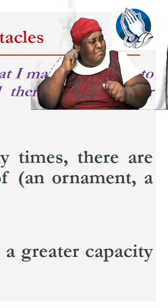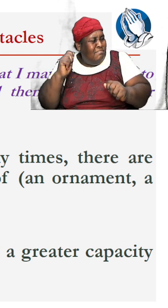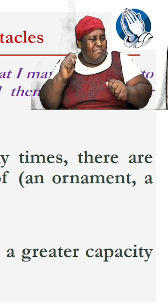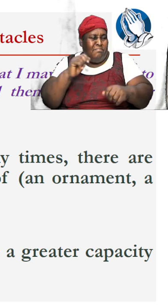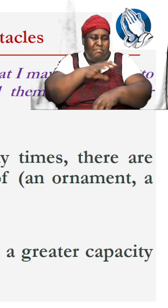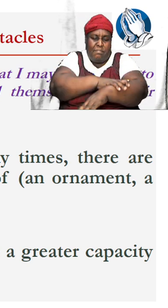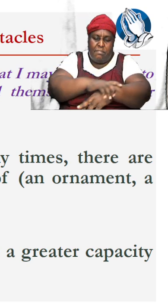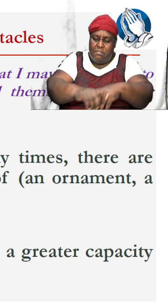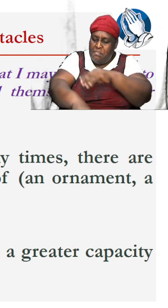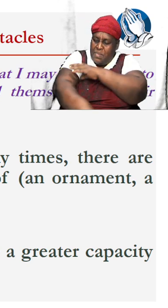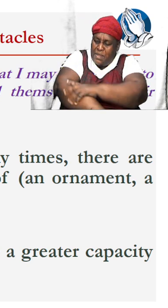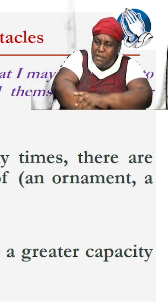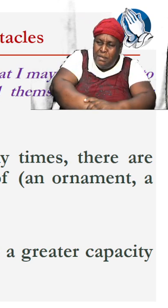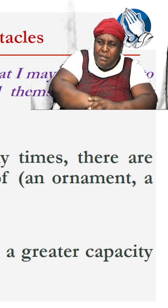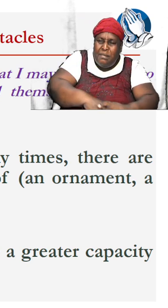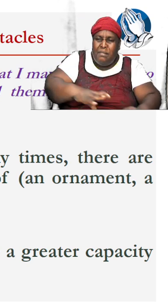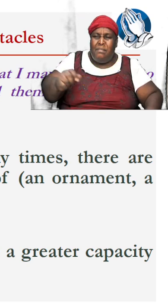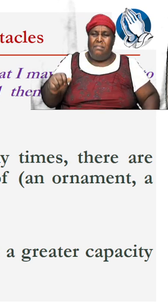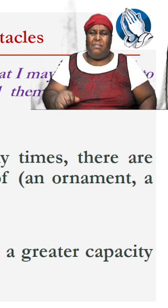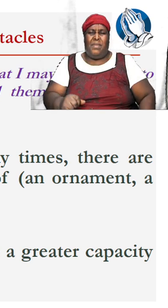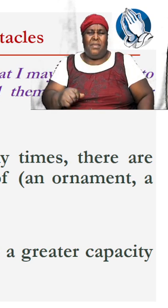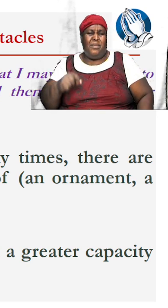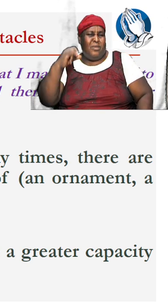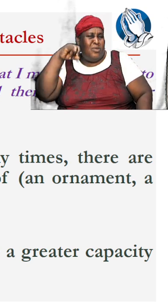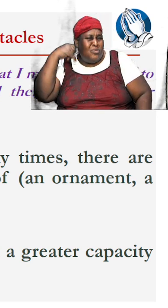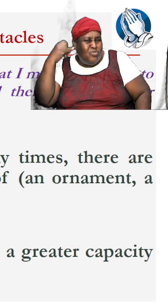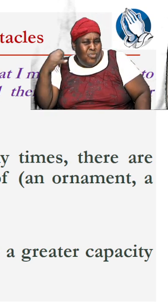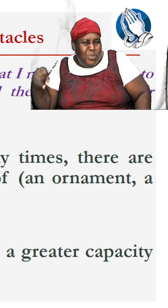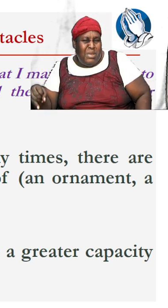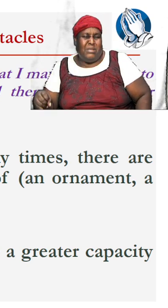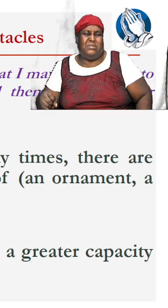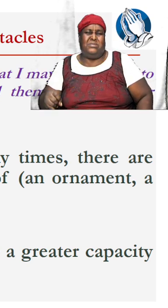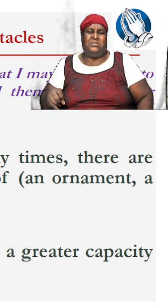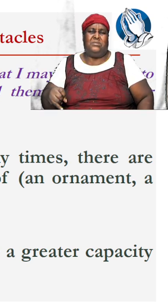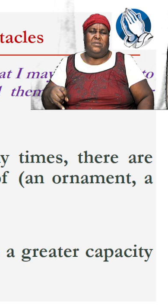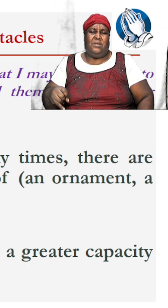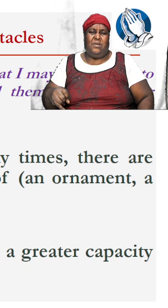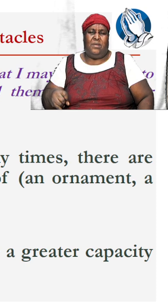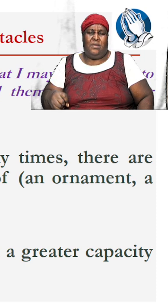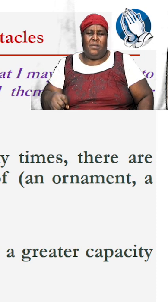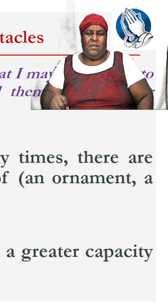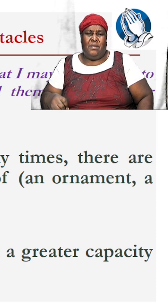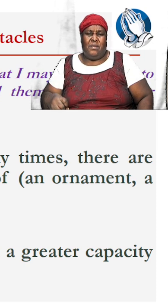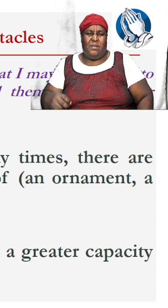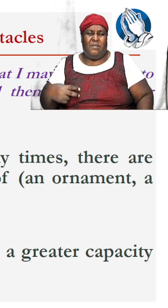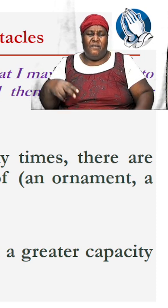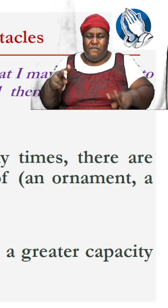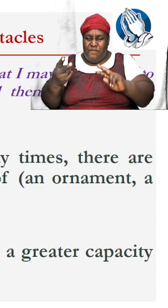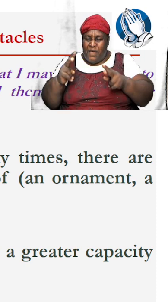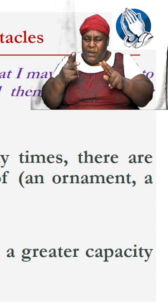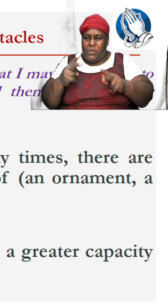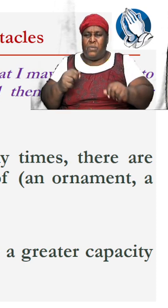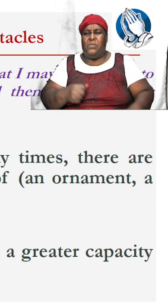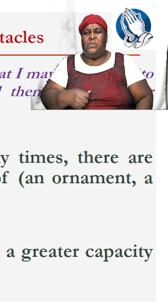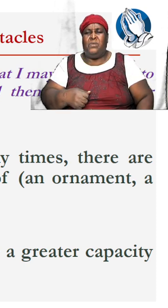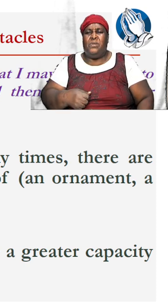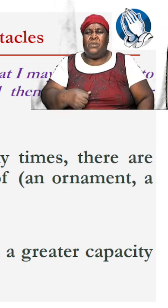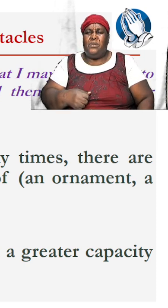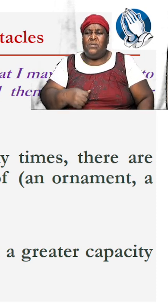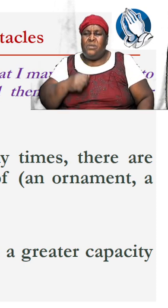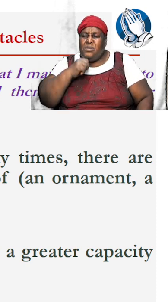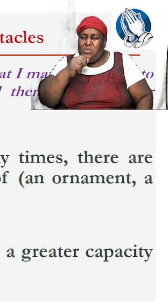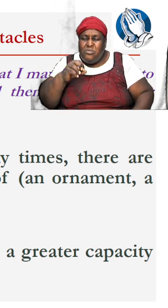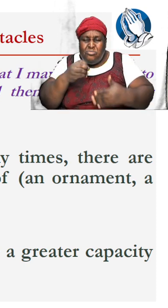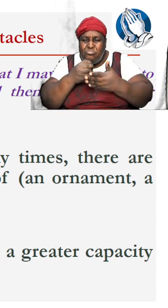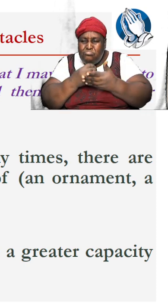Somebody, put off thy ornaments from thee. Ornaments is something that is of value. It's not no cheap